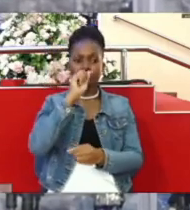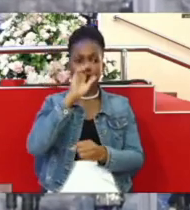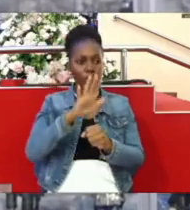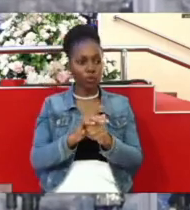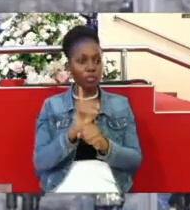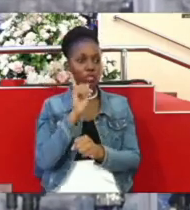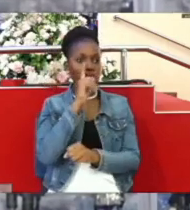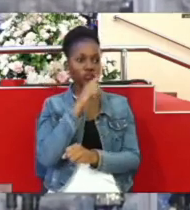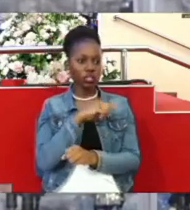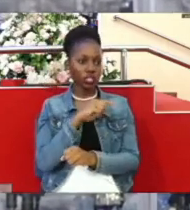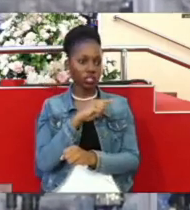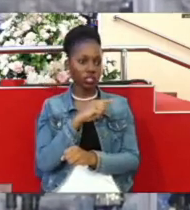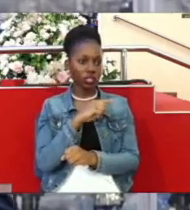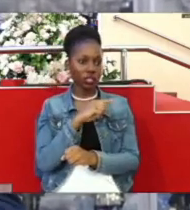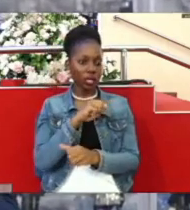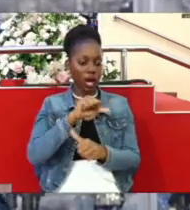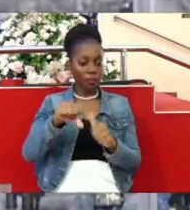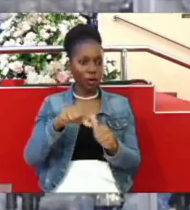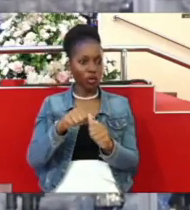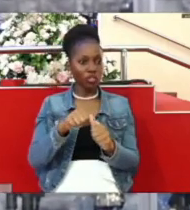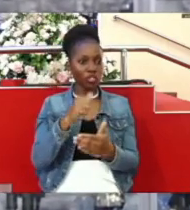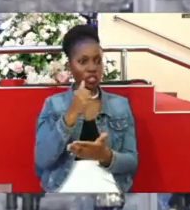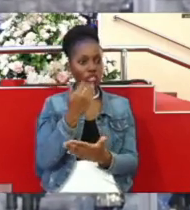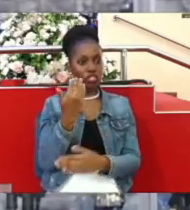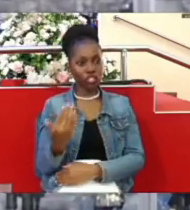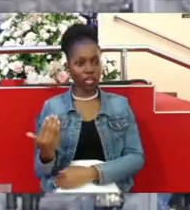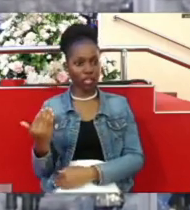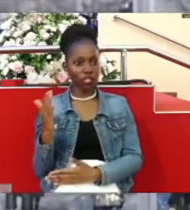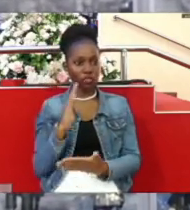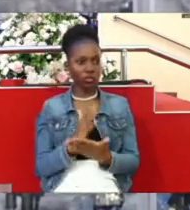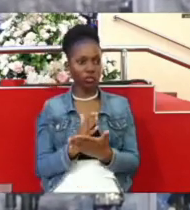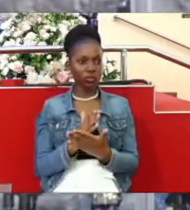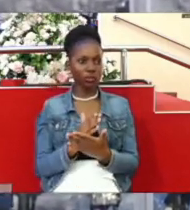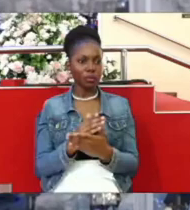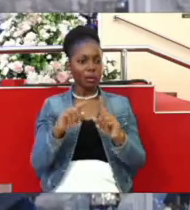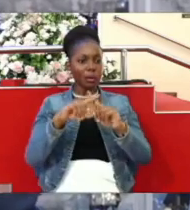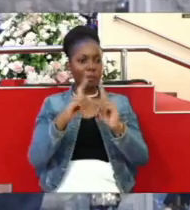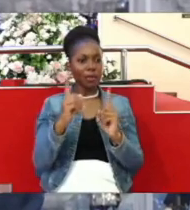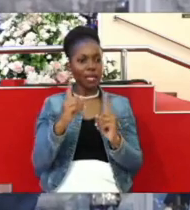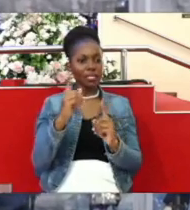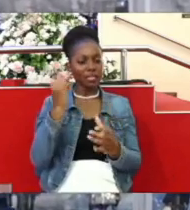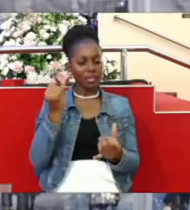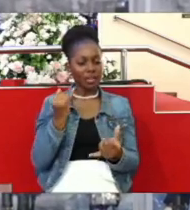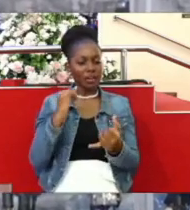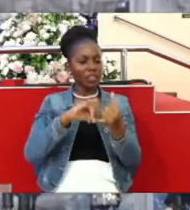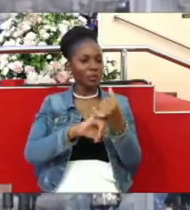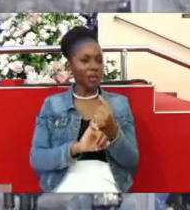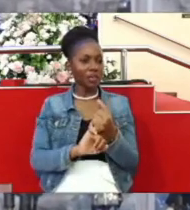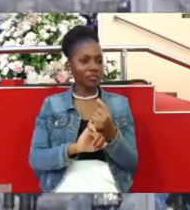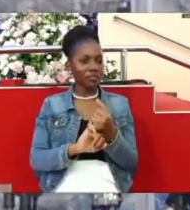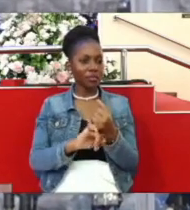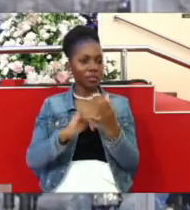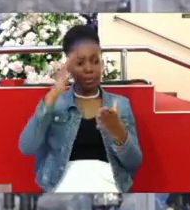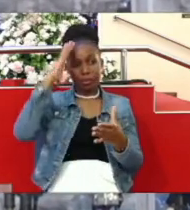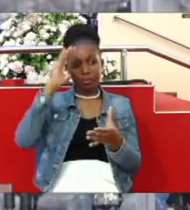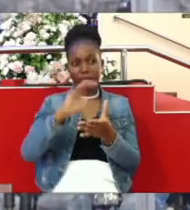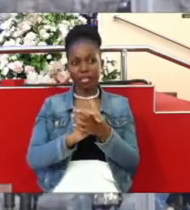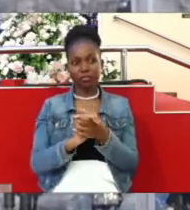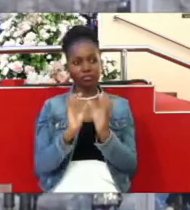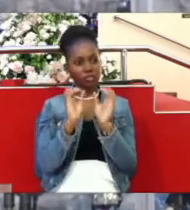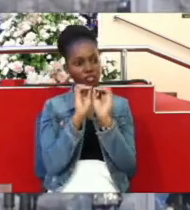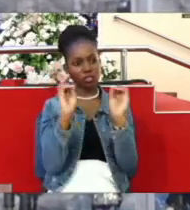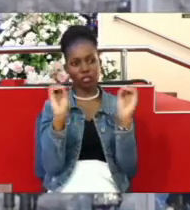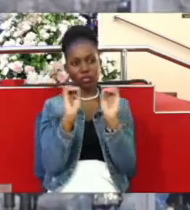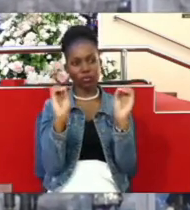Abraham alikuwa ameomba Mungu. But for Sarai she did not consult God. Instead she played the role